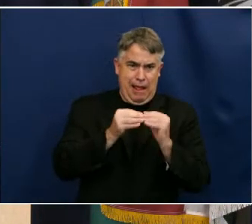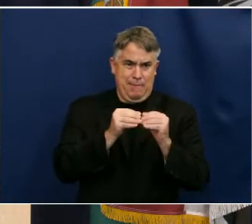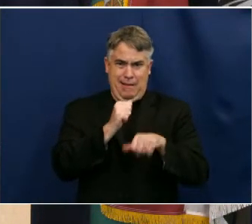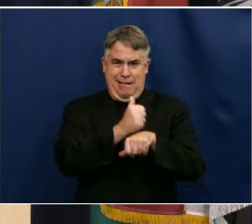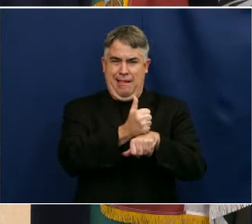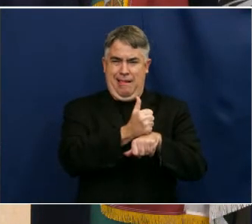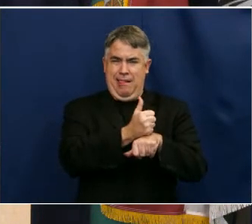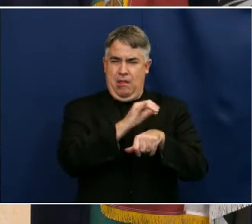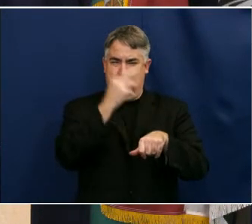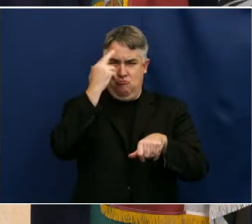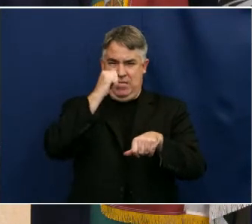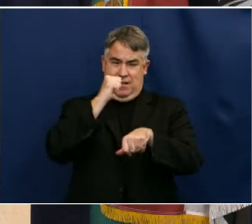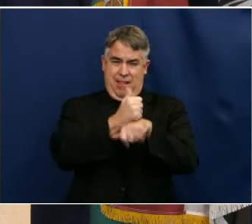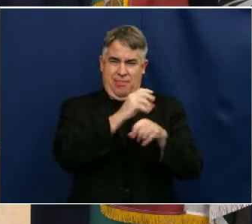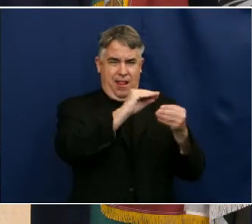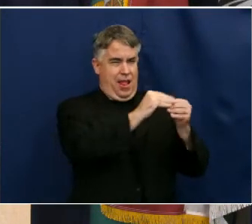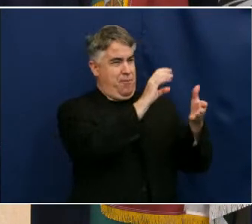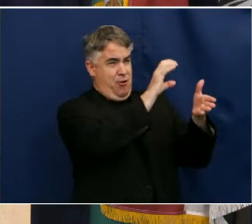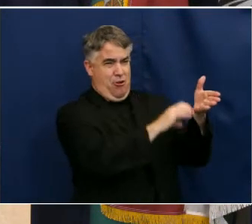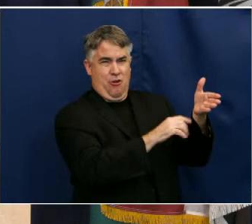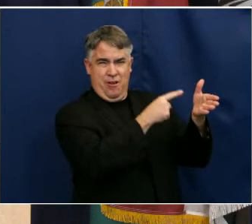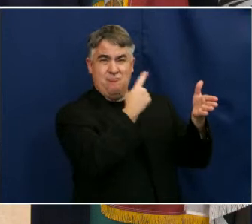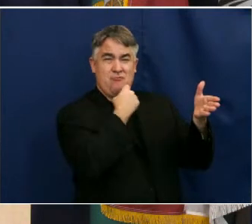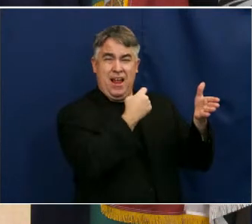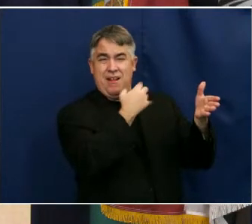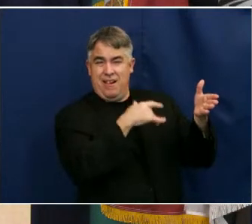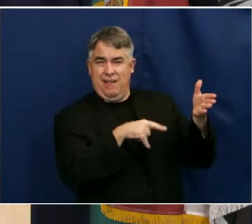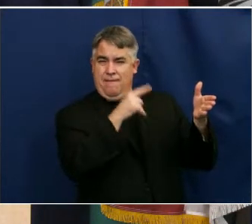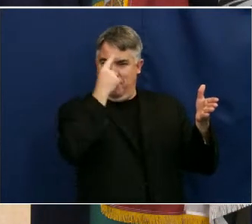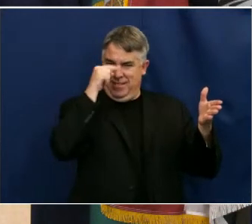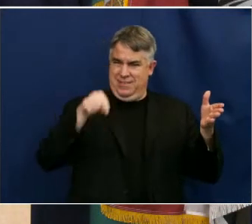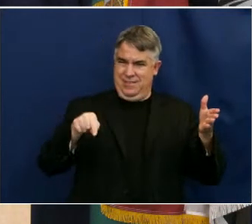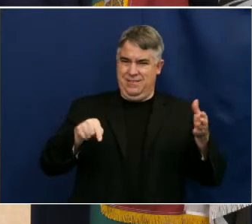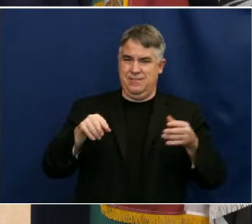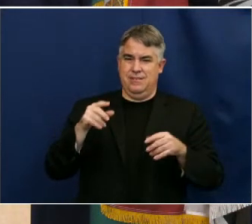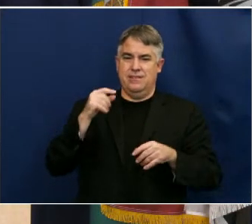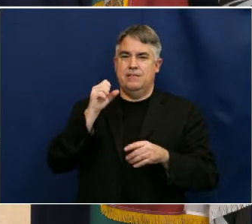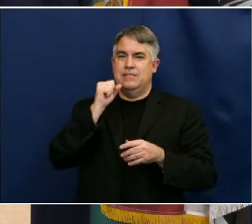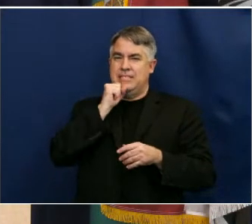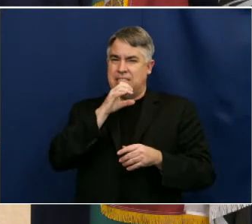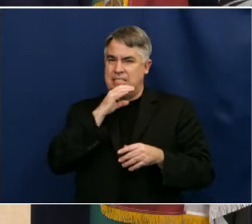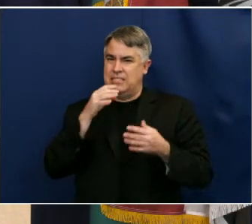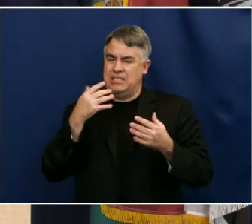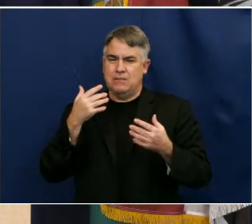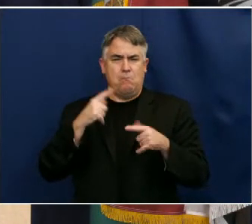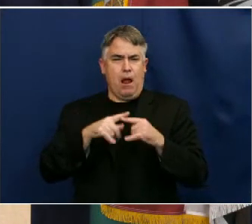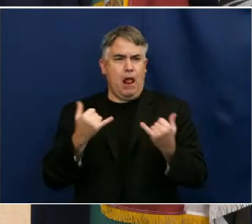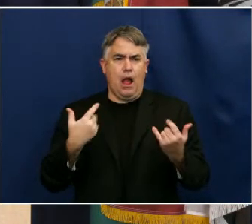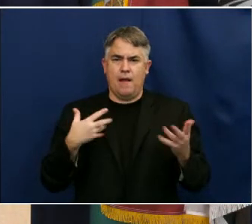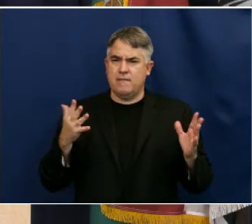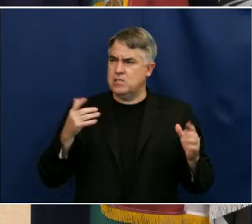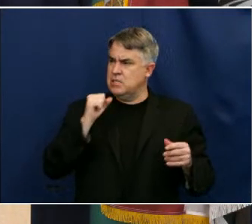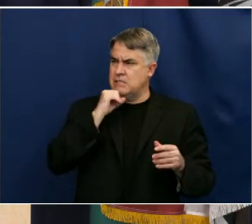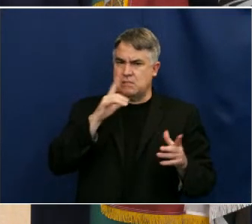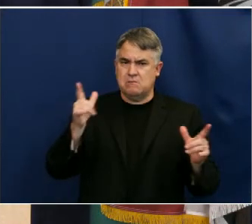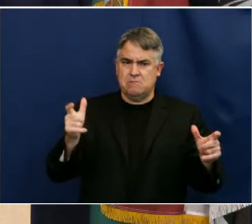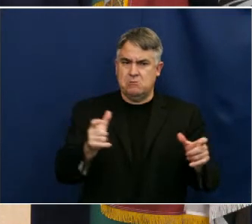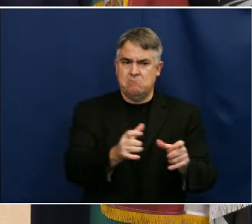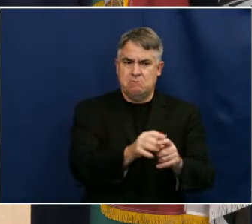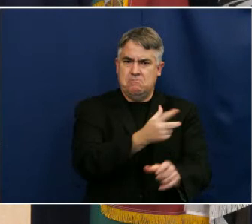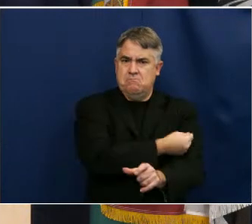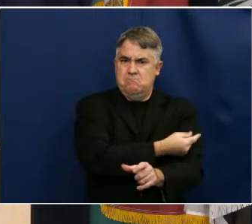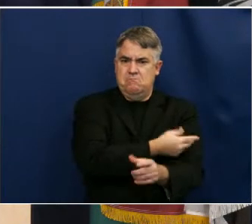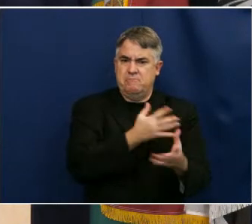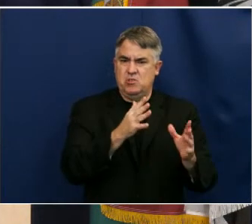large percentage of our seniors, and that begins to change the calculus. And so we think it's possible in the coming days the state of California